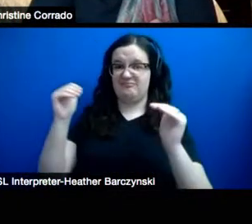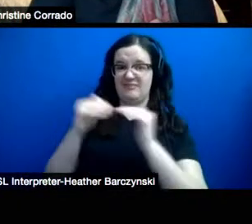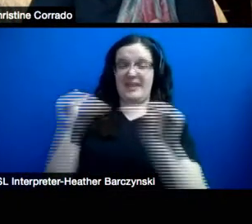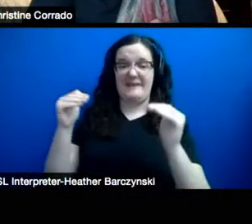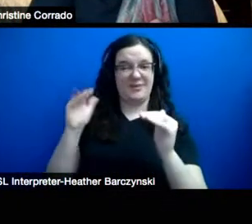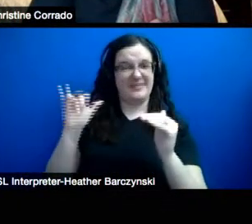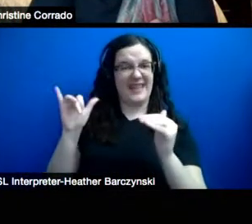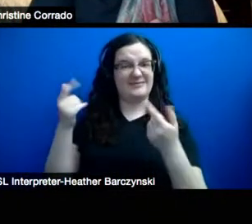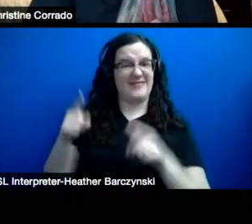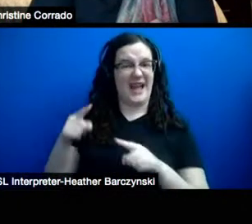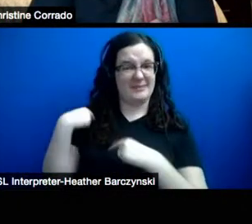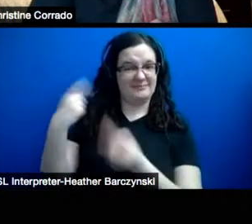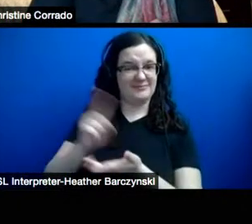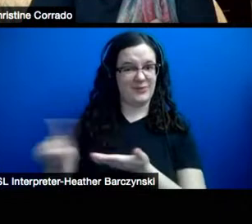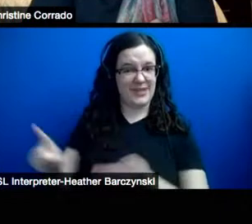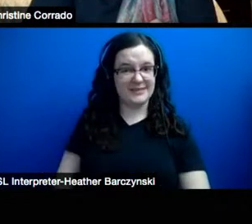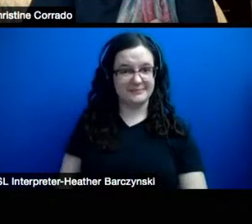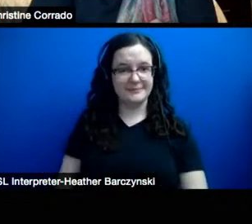Thank you, Mike.